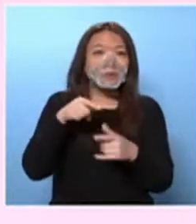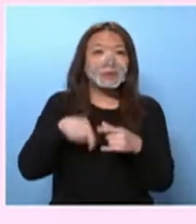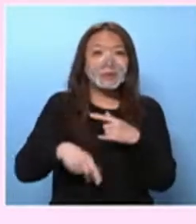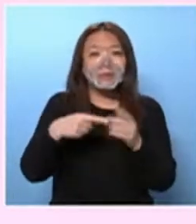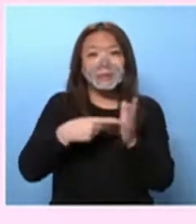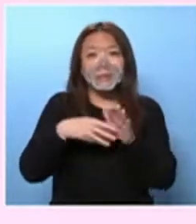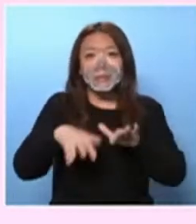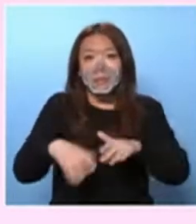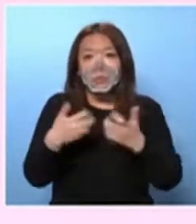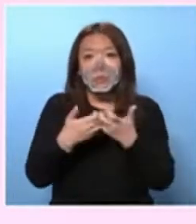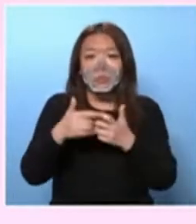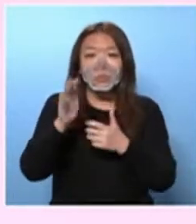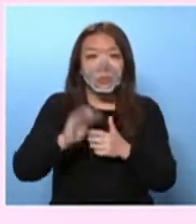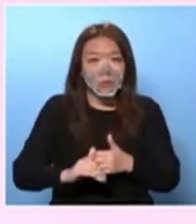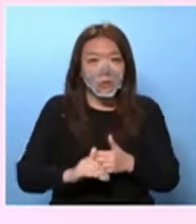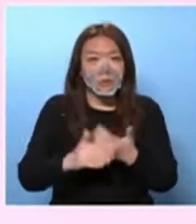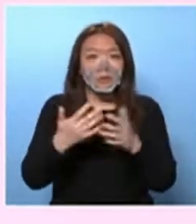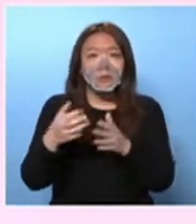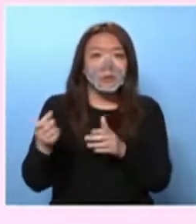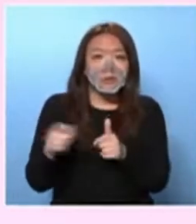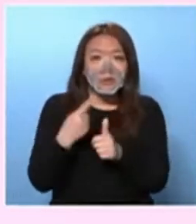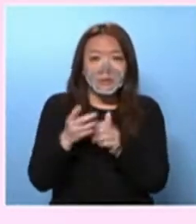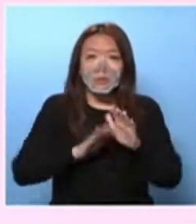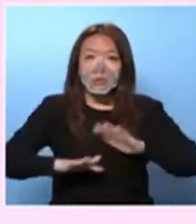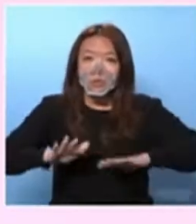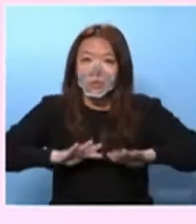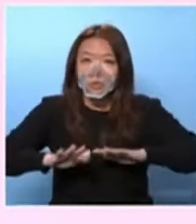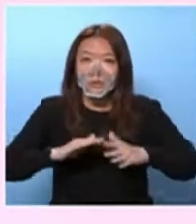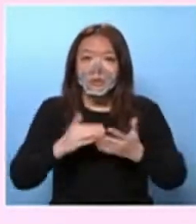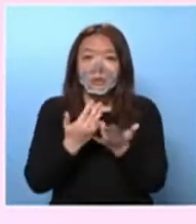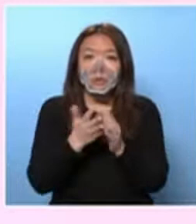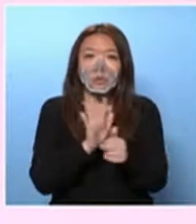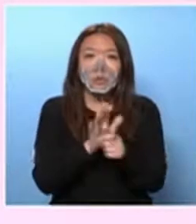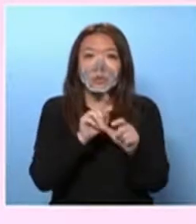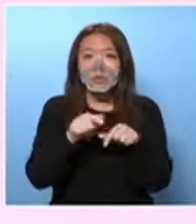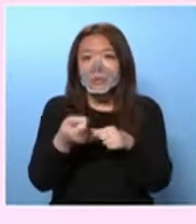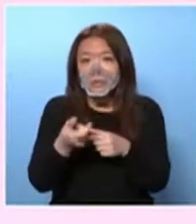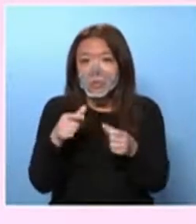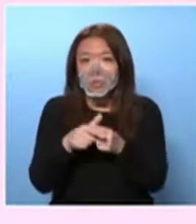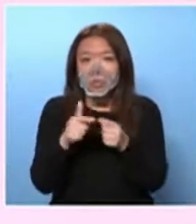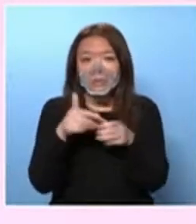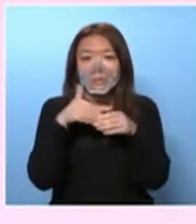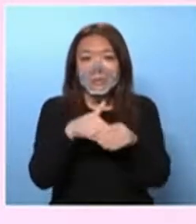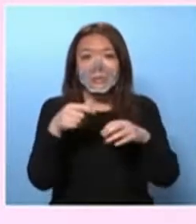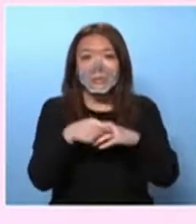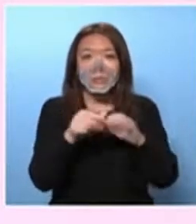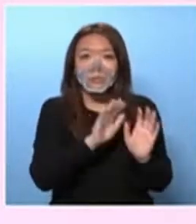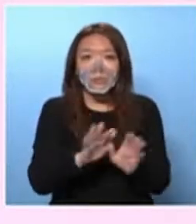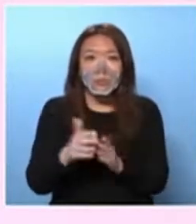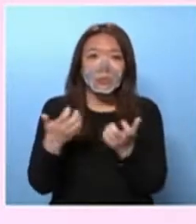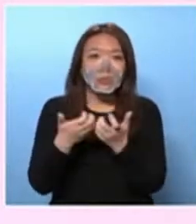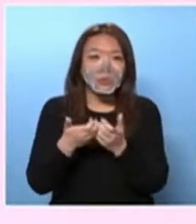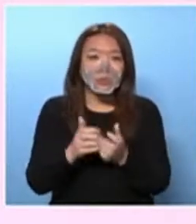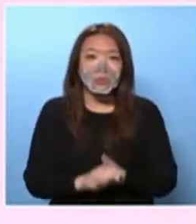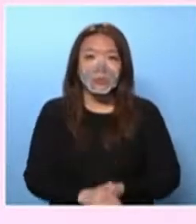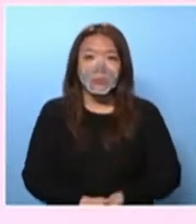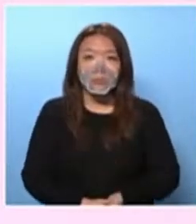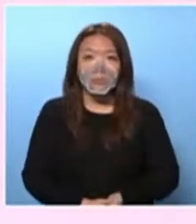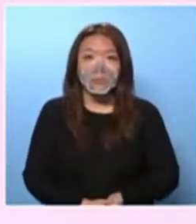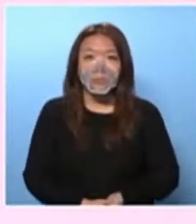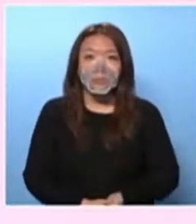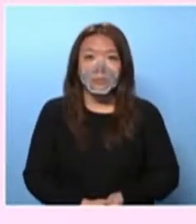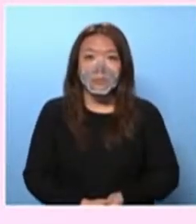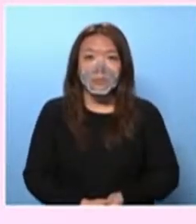a computer-readable format. Priority will be accorded to data which facilitates the application for financial services